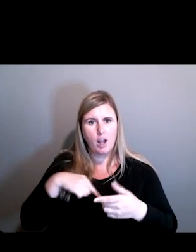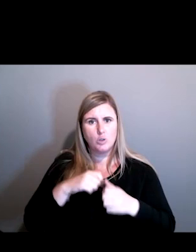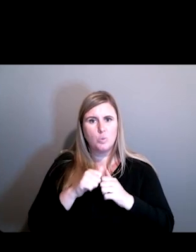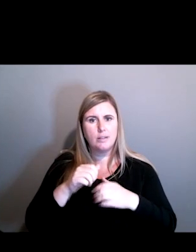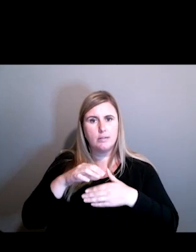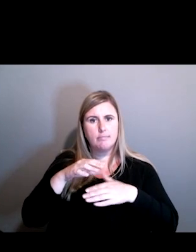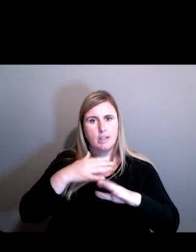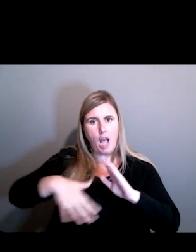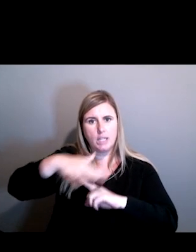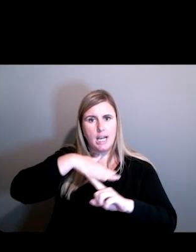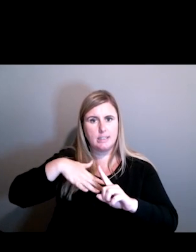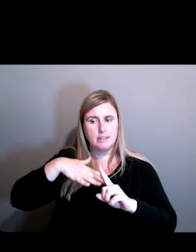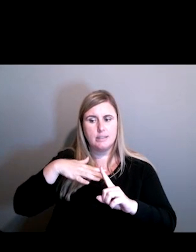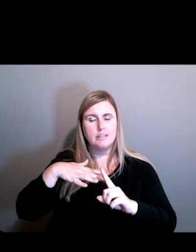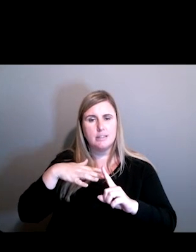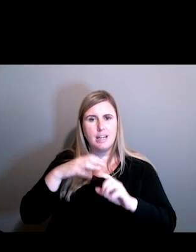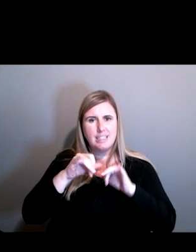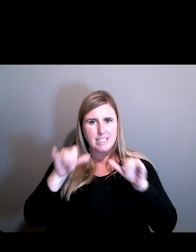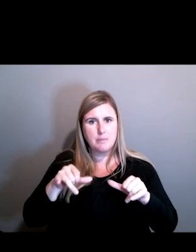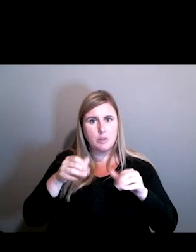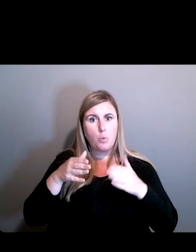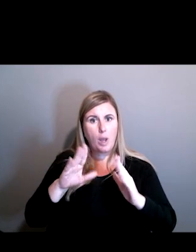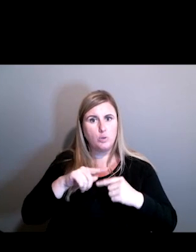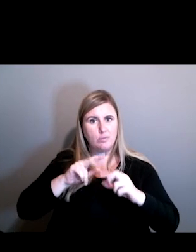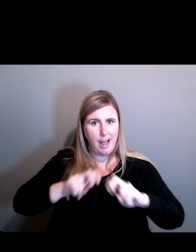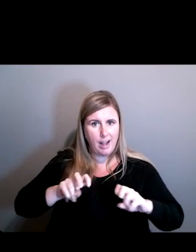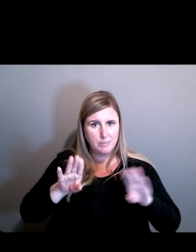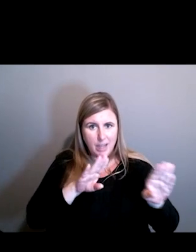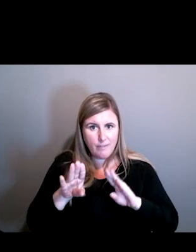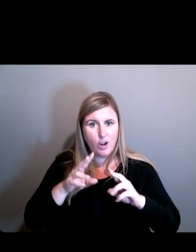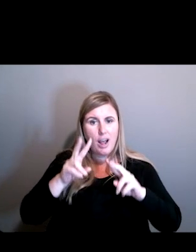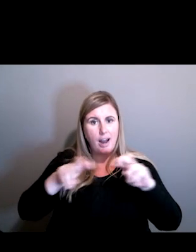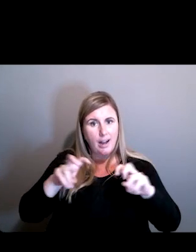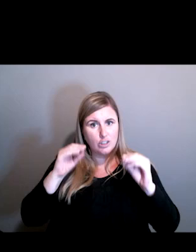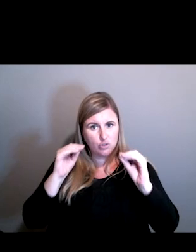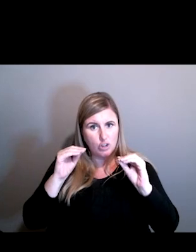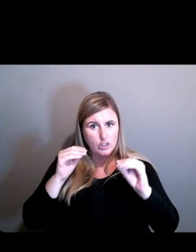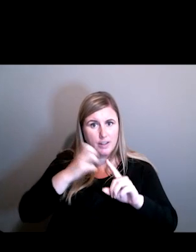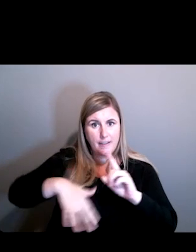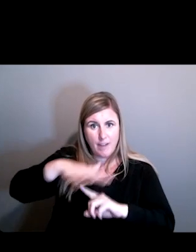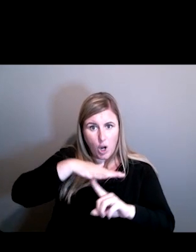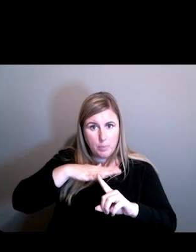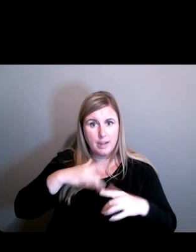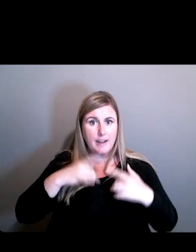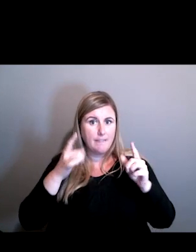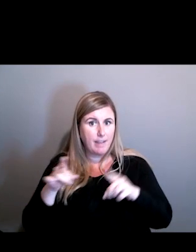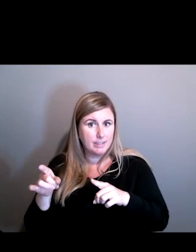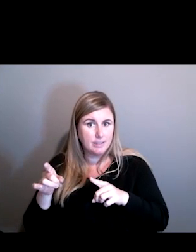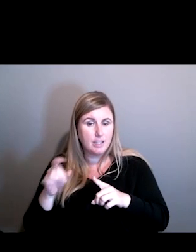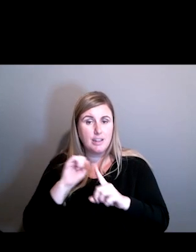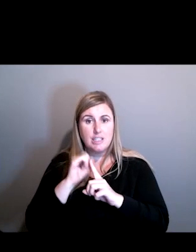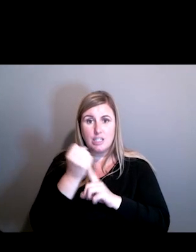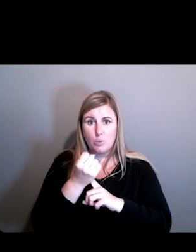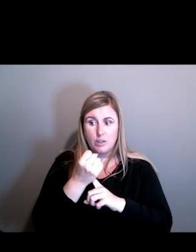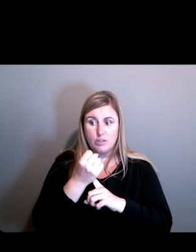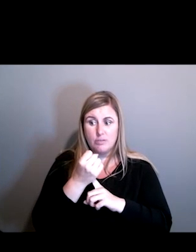and a systematic way to analyze behavior and to analyze instruction, the environment, events, the circumstances, and anything